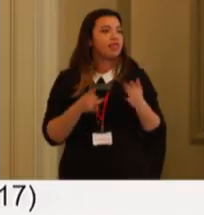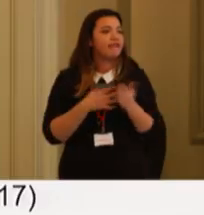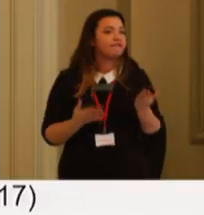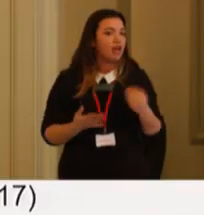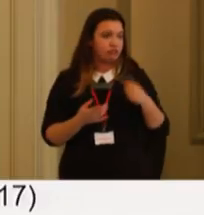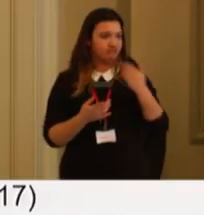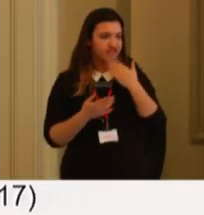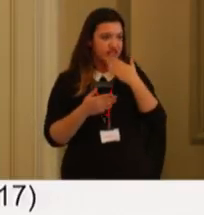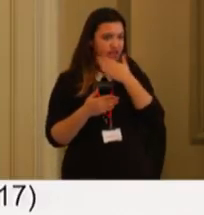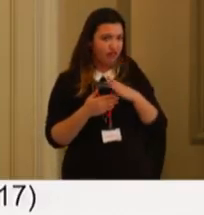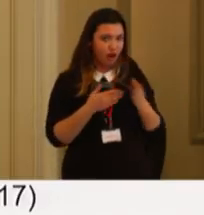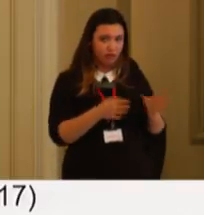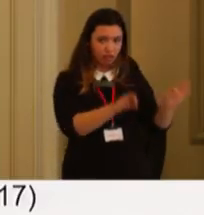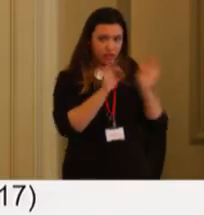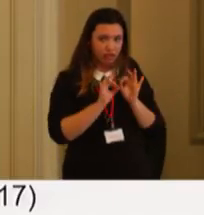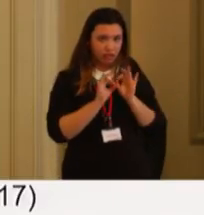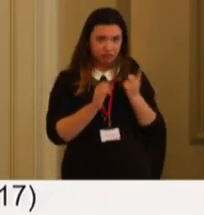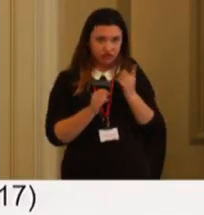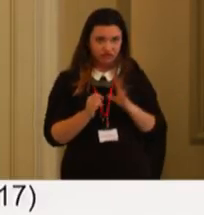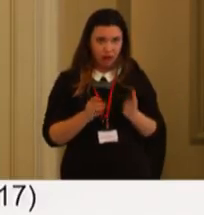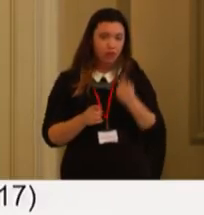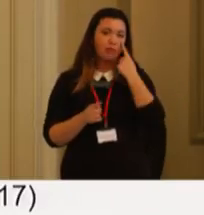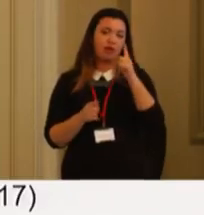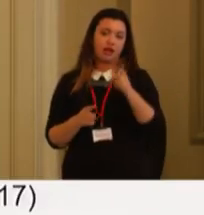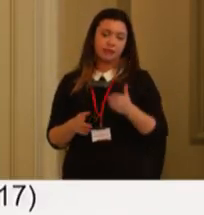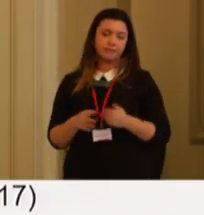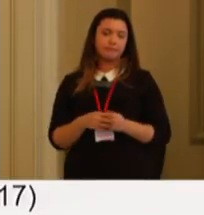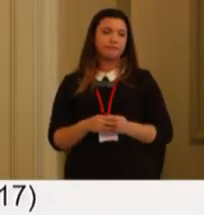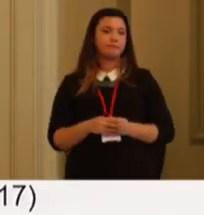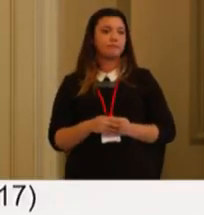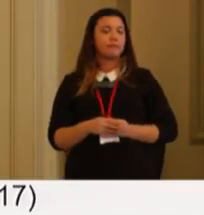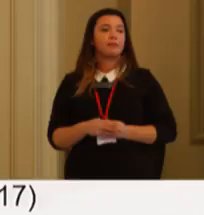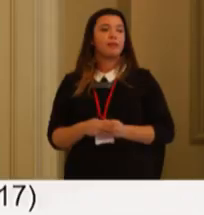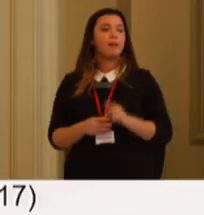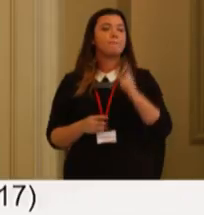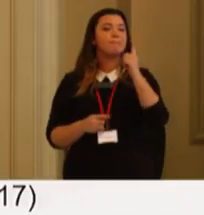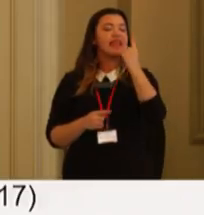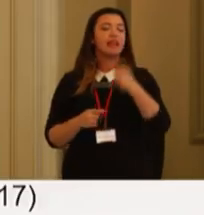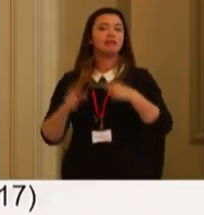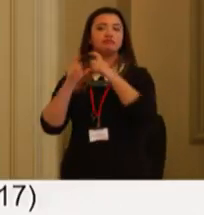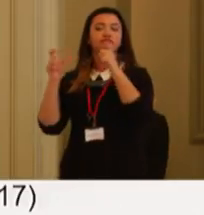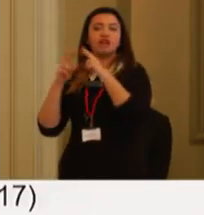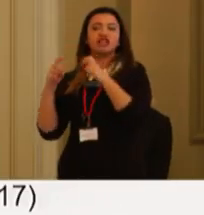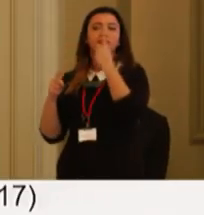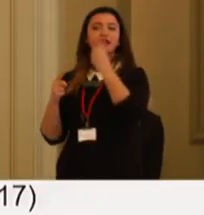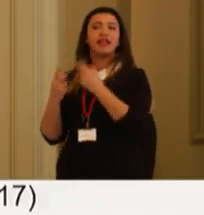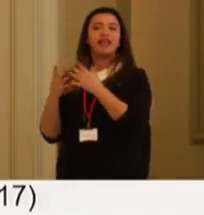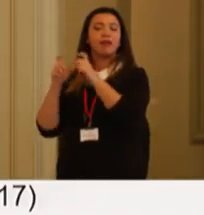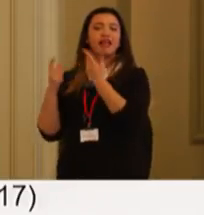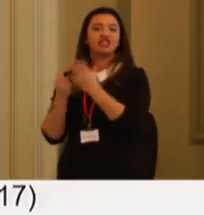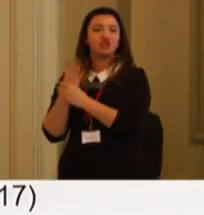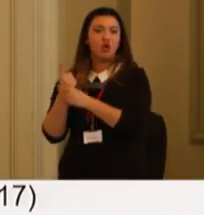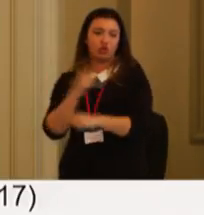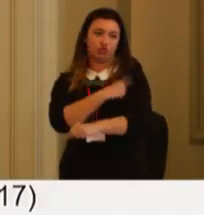build their own future, and the opportunities or the challenges that they have. There are two headings that are first and foremost. One is to